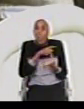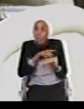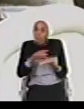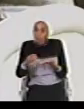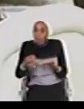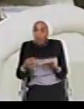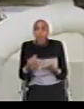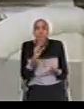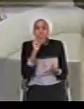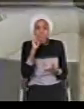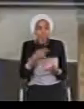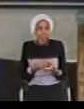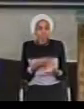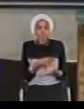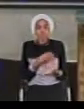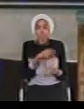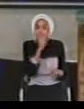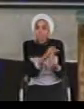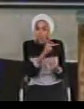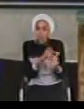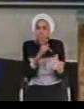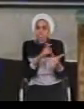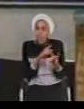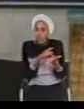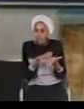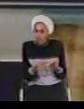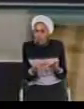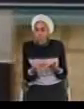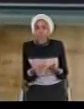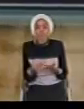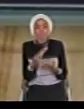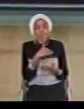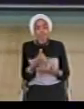and preserve it pure. And yet,